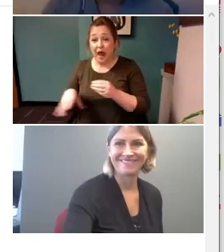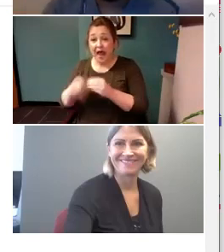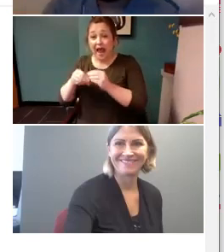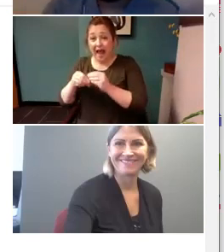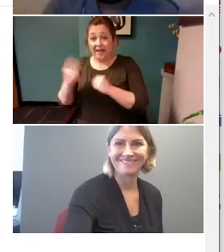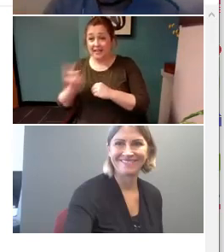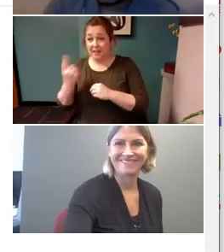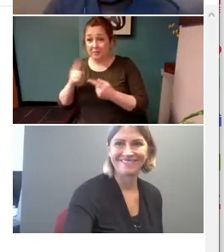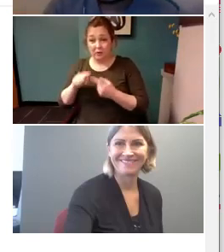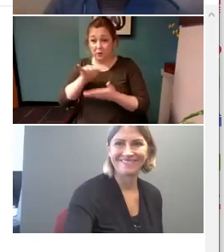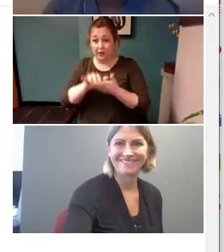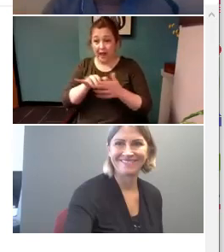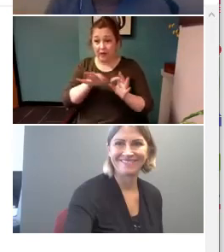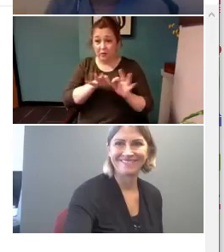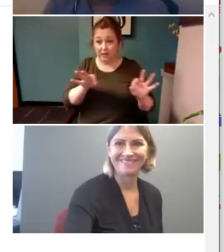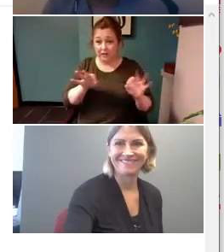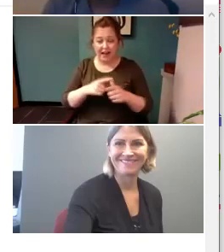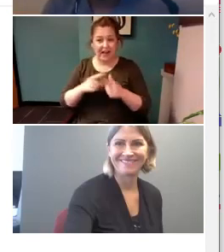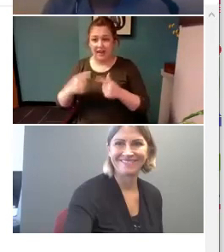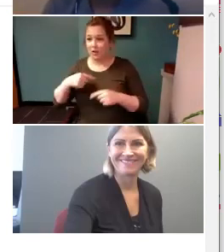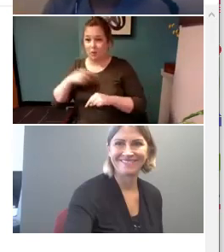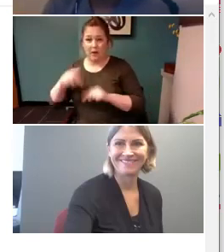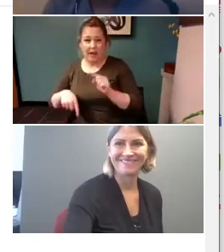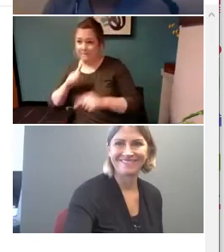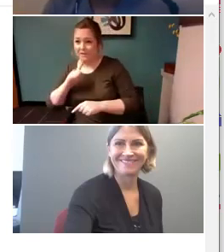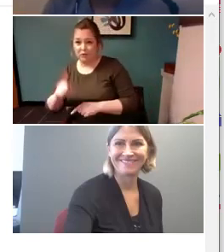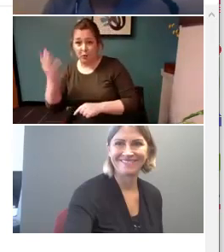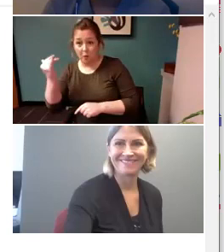be sure anymore because we have this function of n.